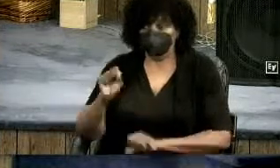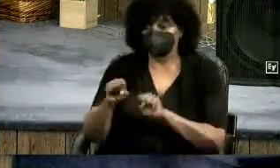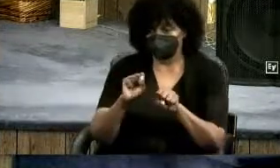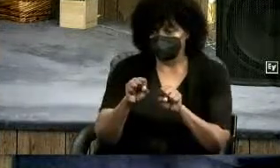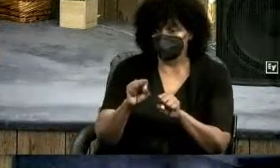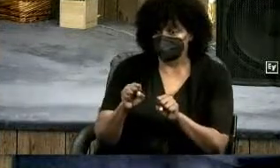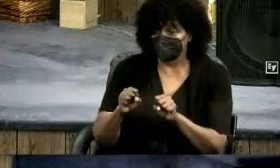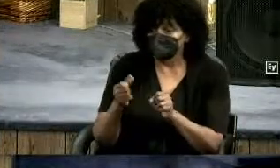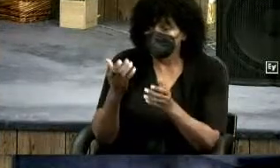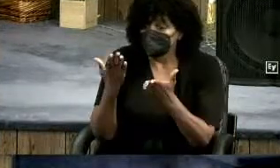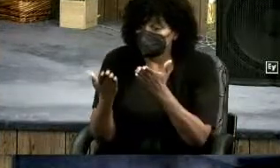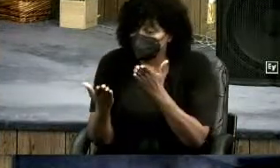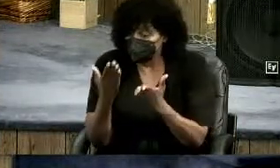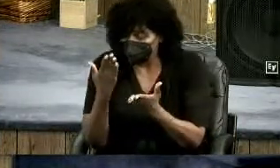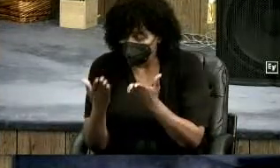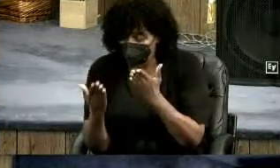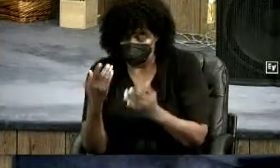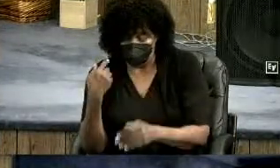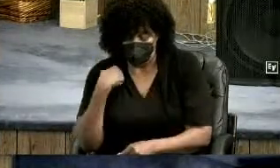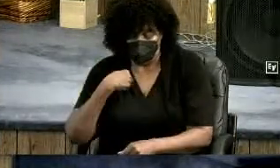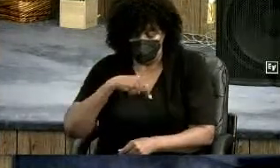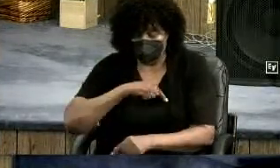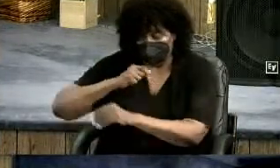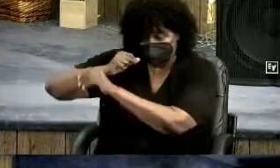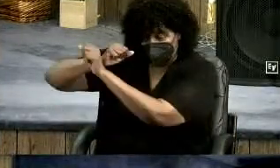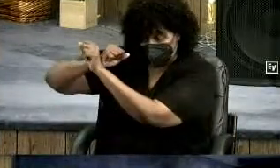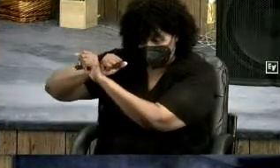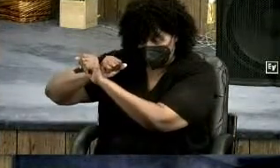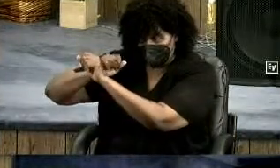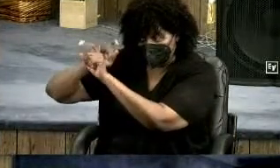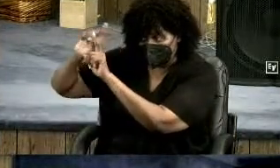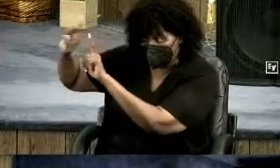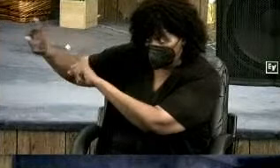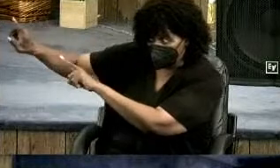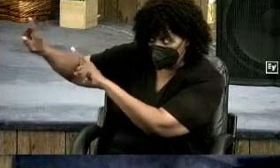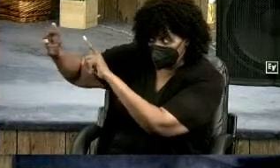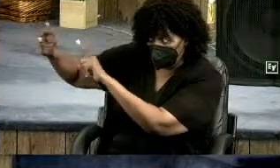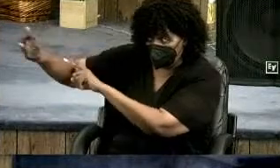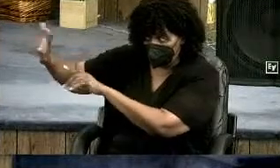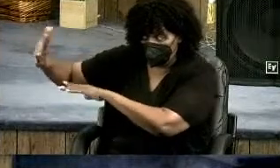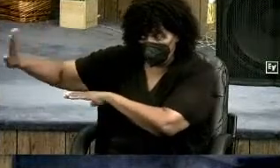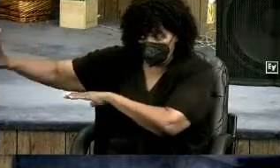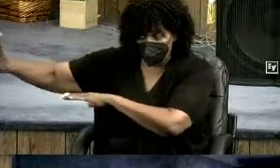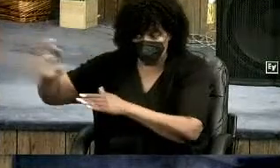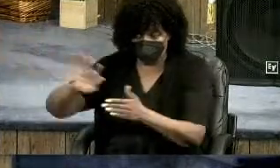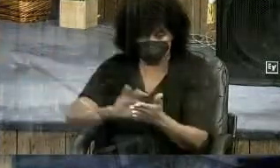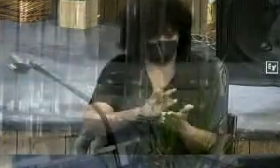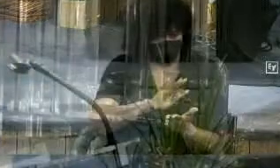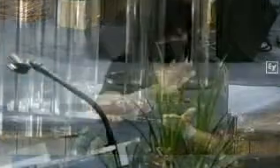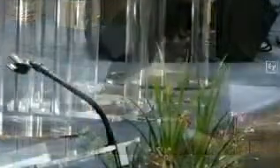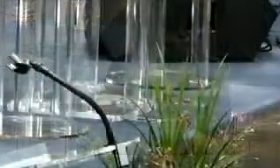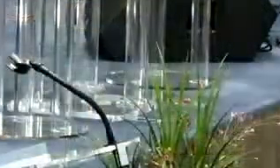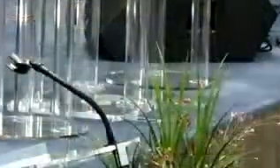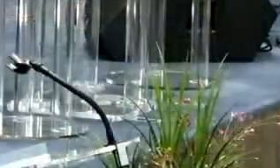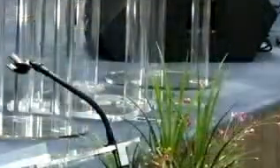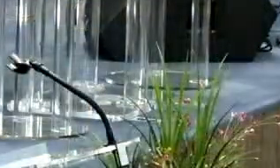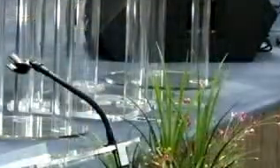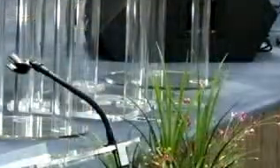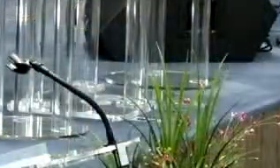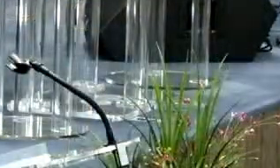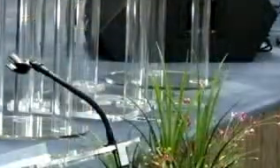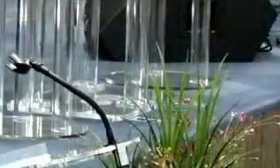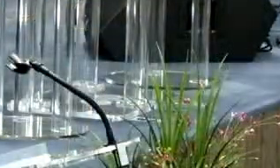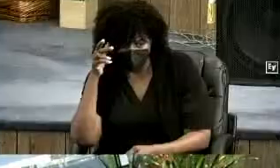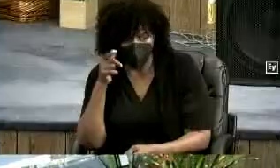Y'all might have us jacked up and hemmed up over here, but over there, there's glory. And he finds out there's no glory. The devil has been over